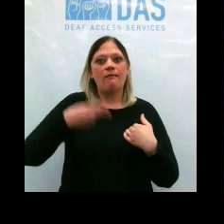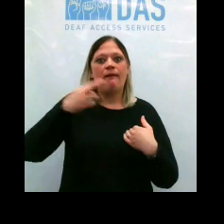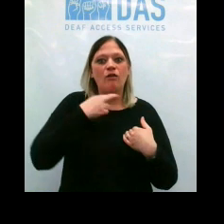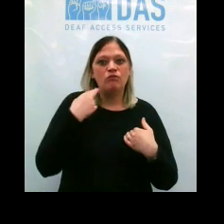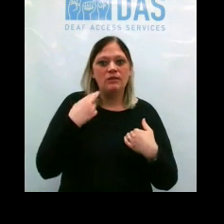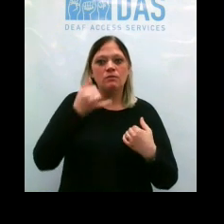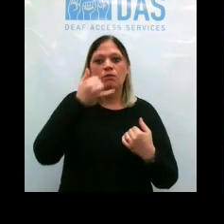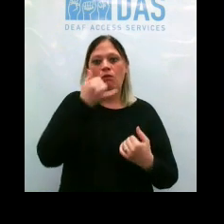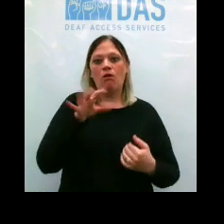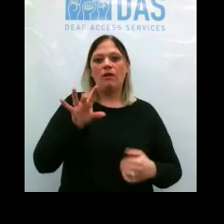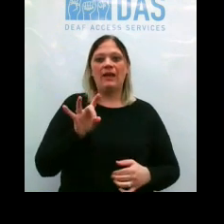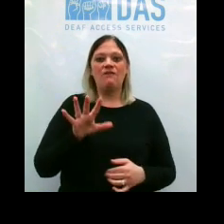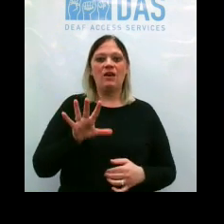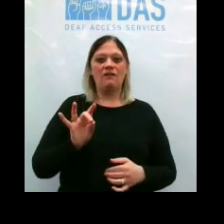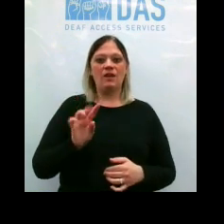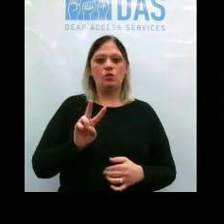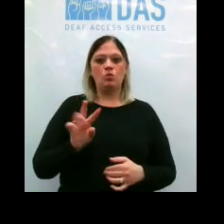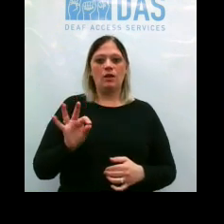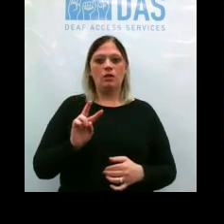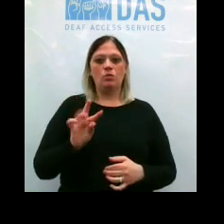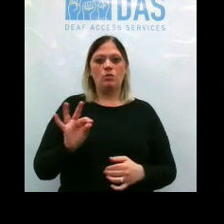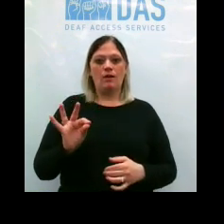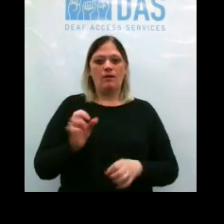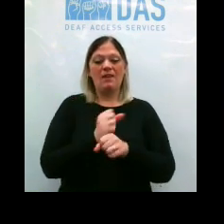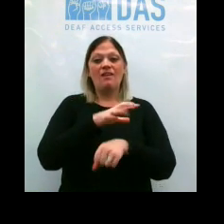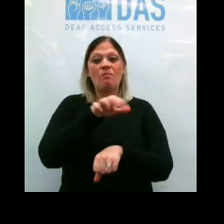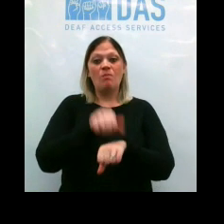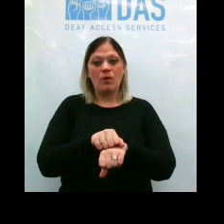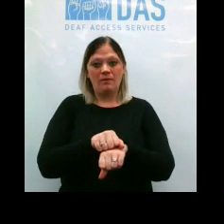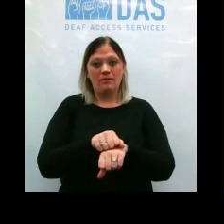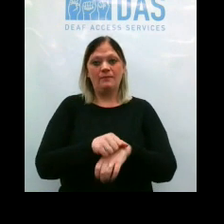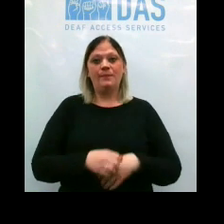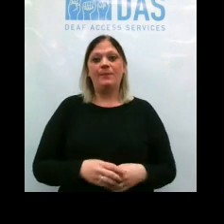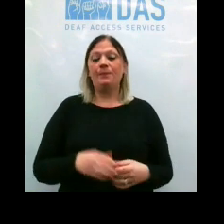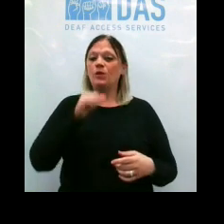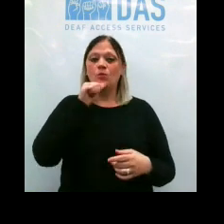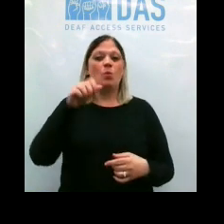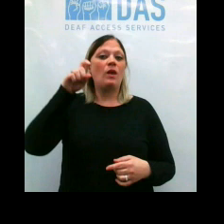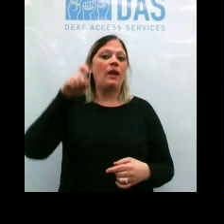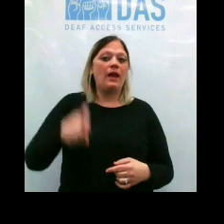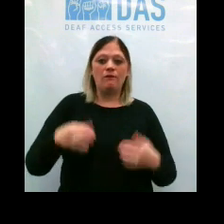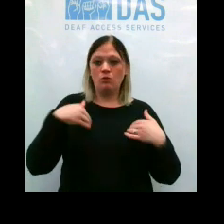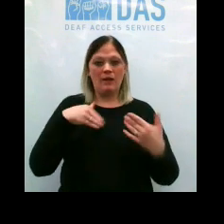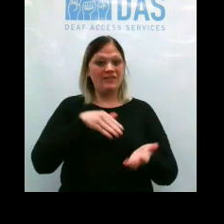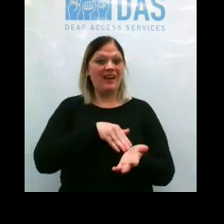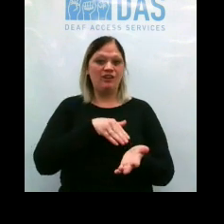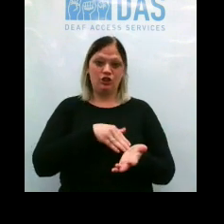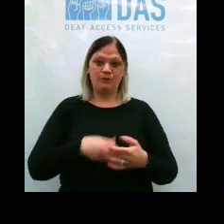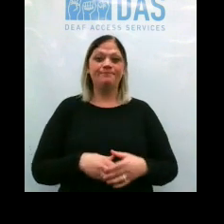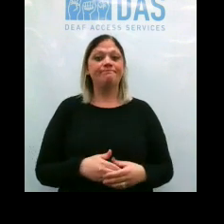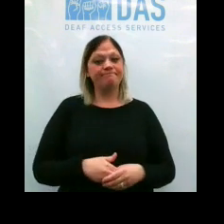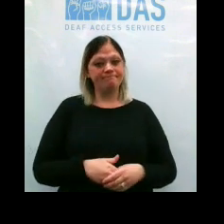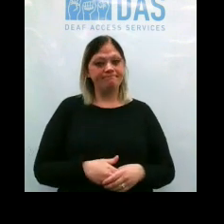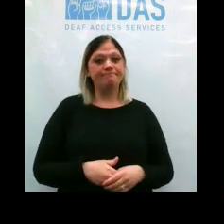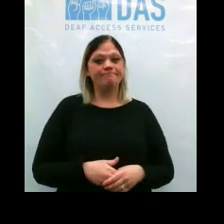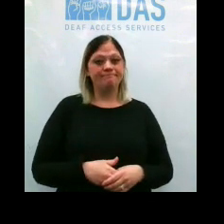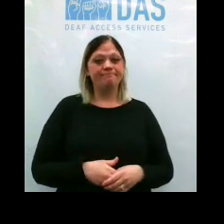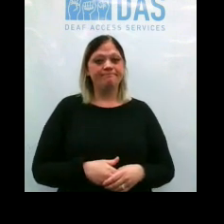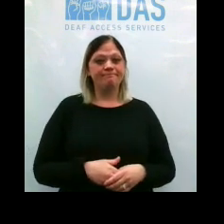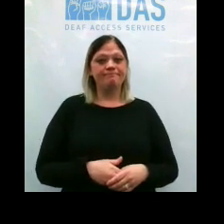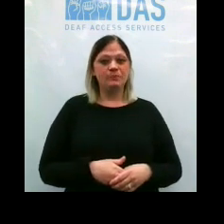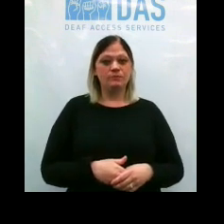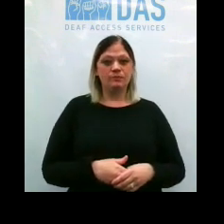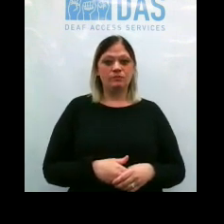call 858-2929 to make an appointment. You do not have to have a doctor. Here is some